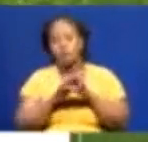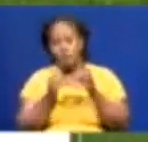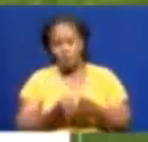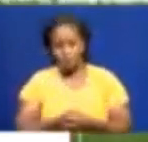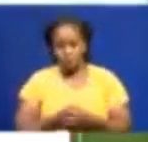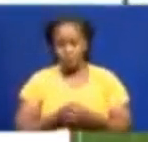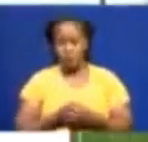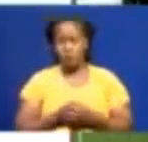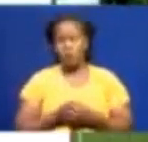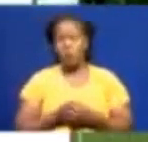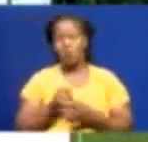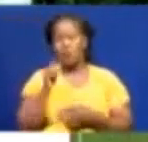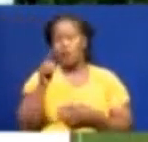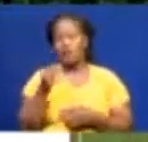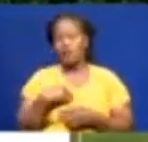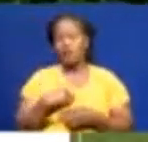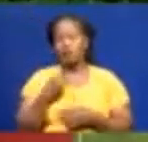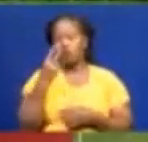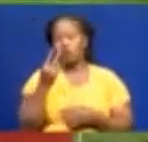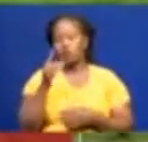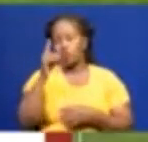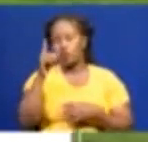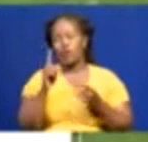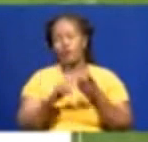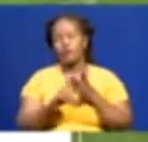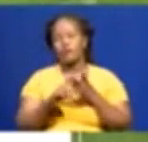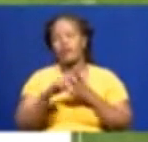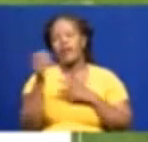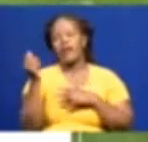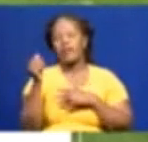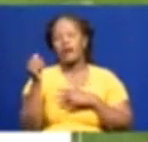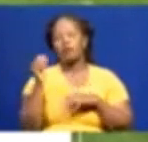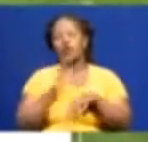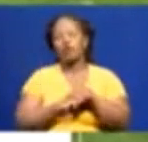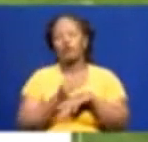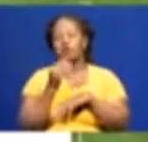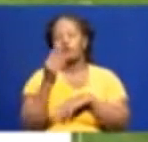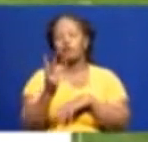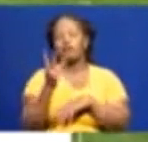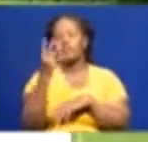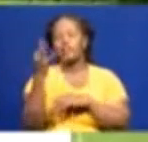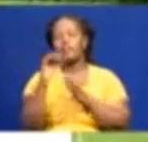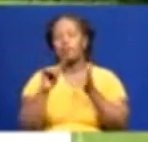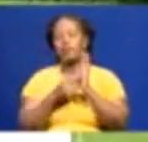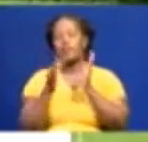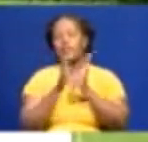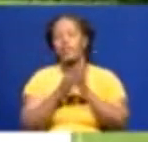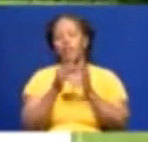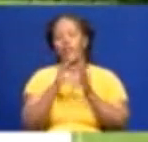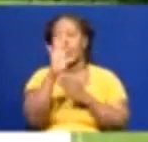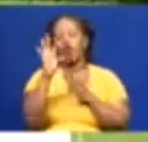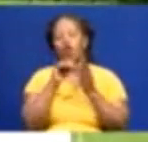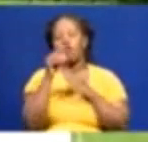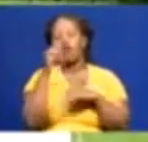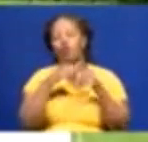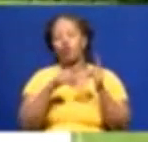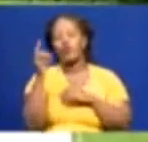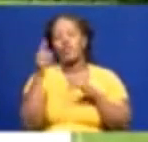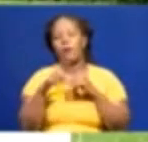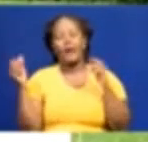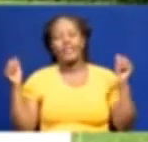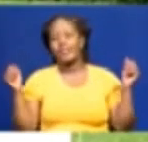Playing off handicap 21, Krish Patel posted 43 points to emerge the overall winner despite the chilly weather.